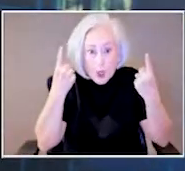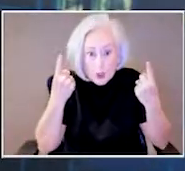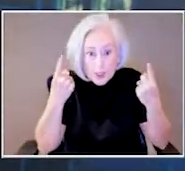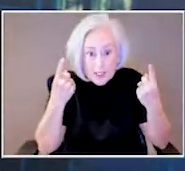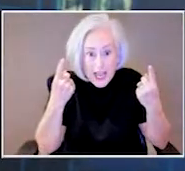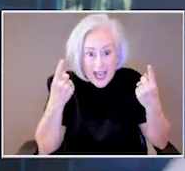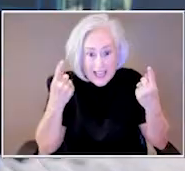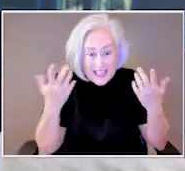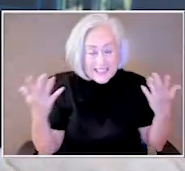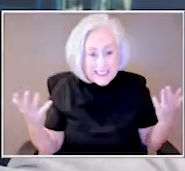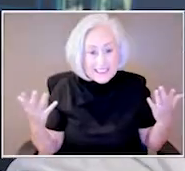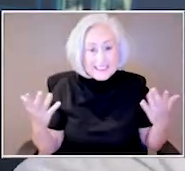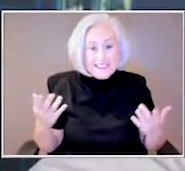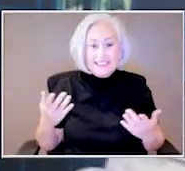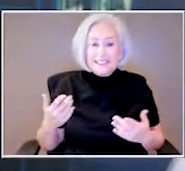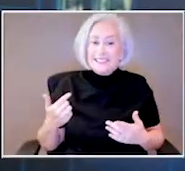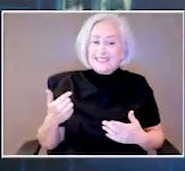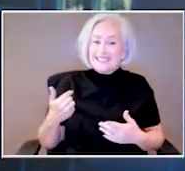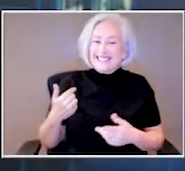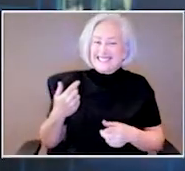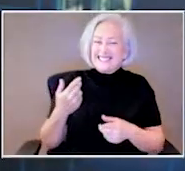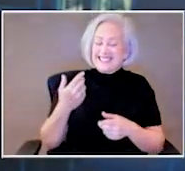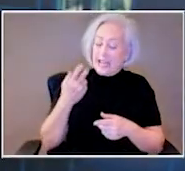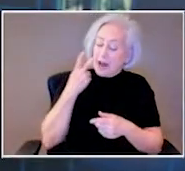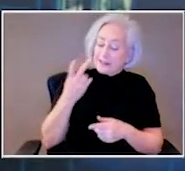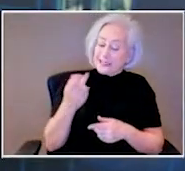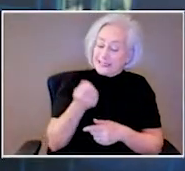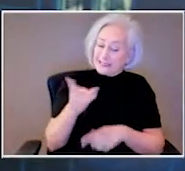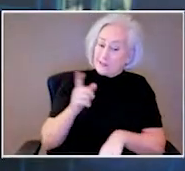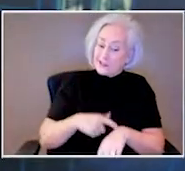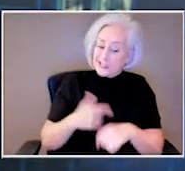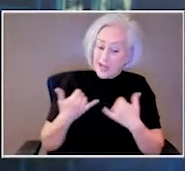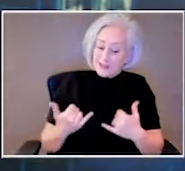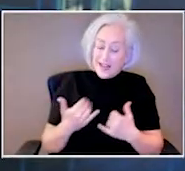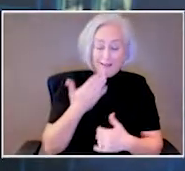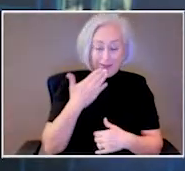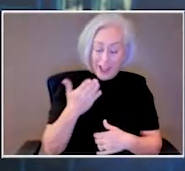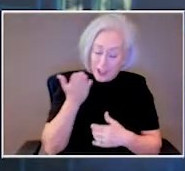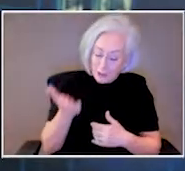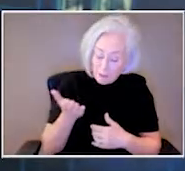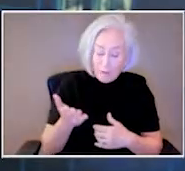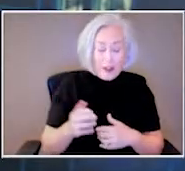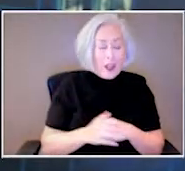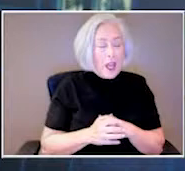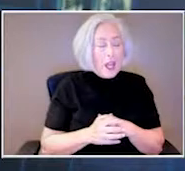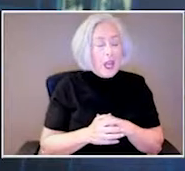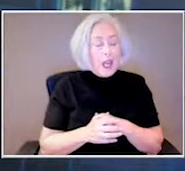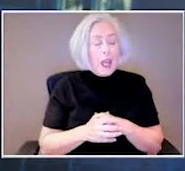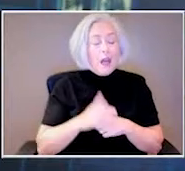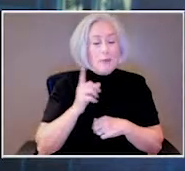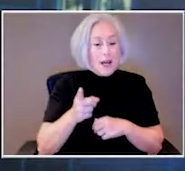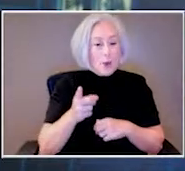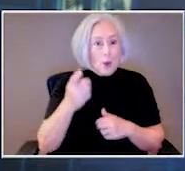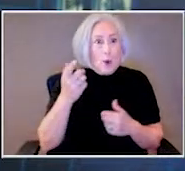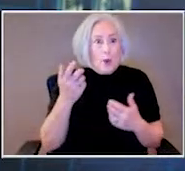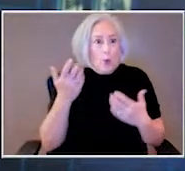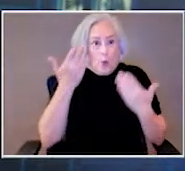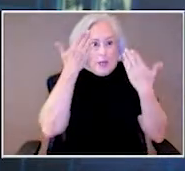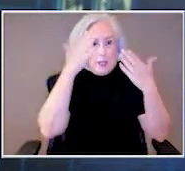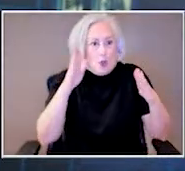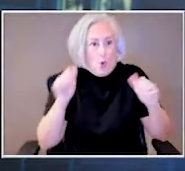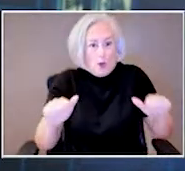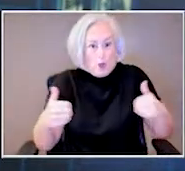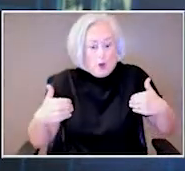several times. Thank you very much. And so we understand that it absolutely exists, and we have to treat it very